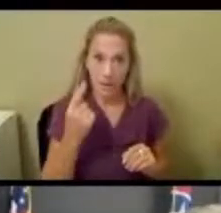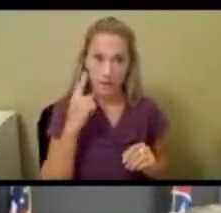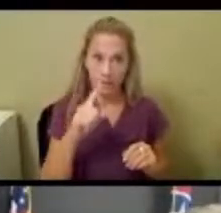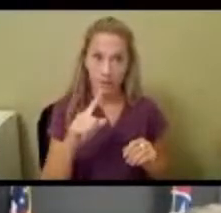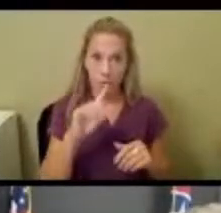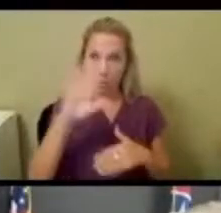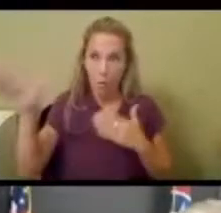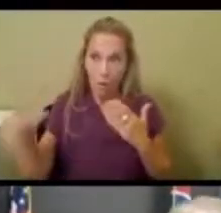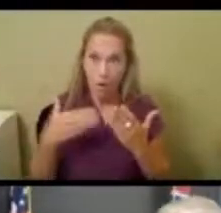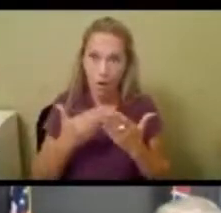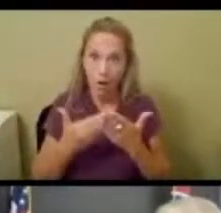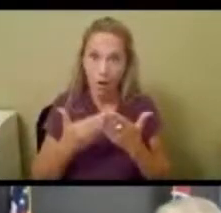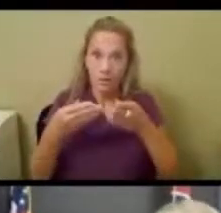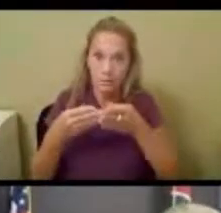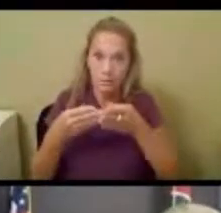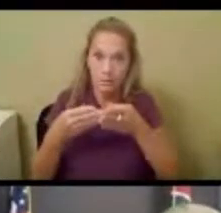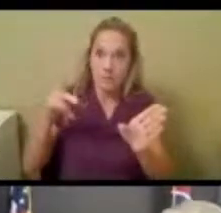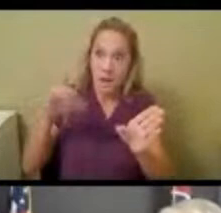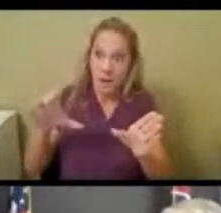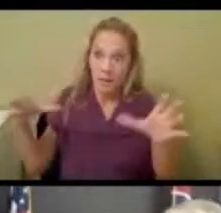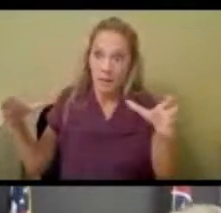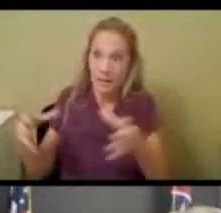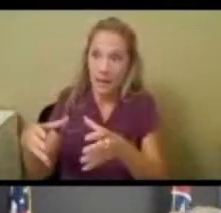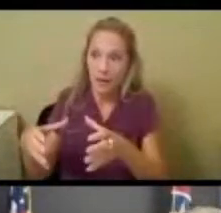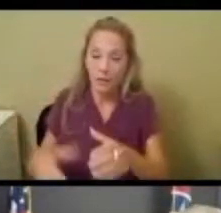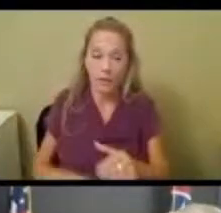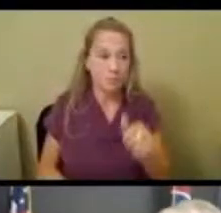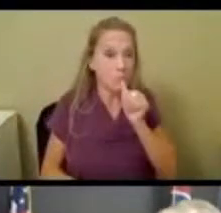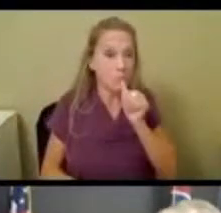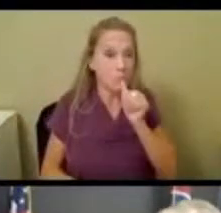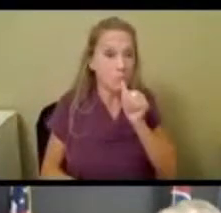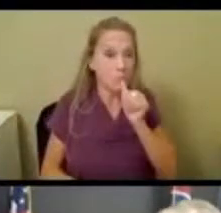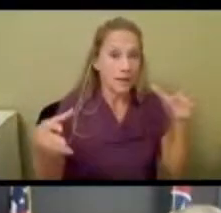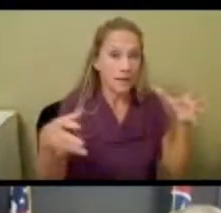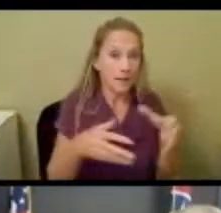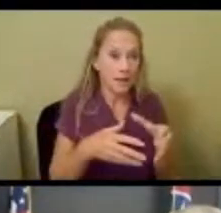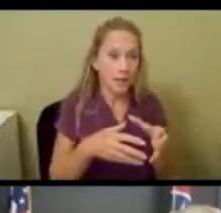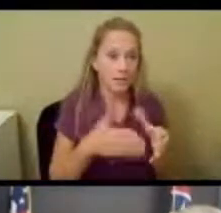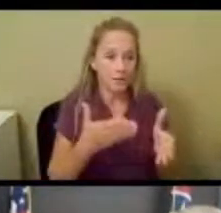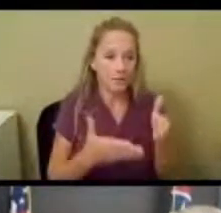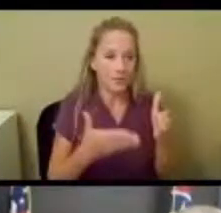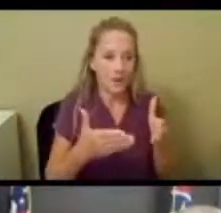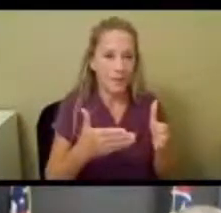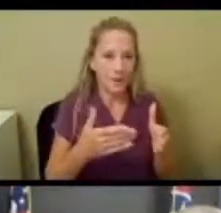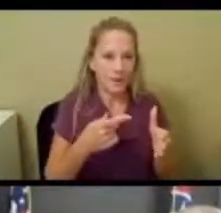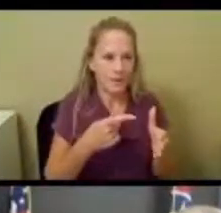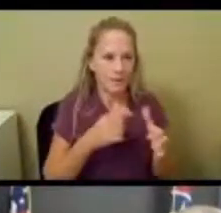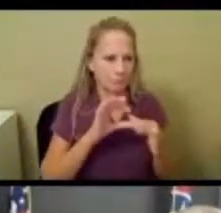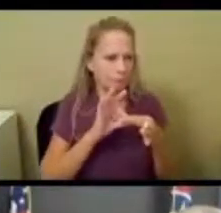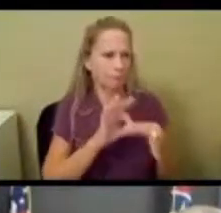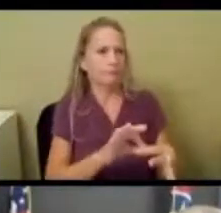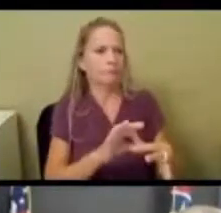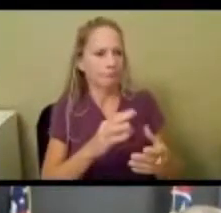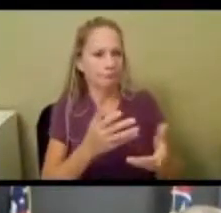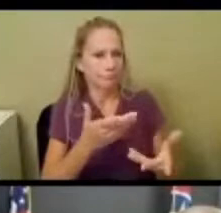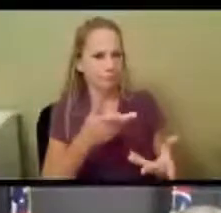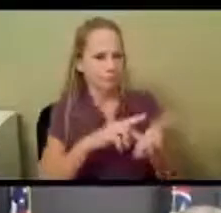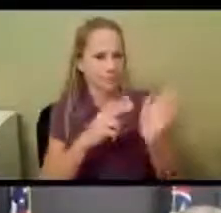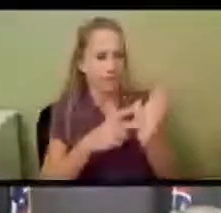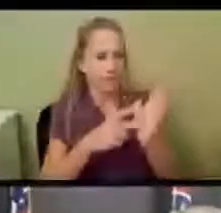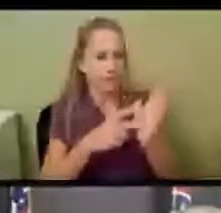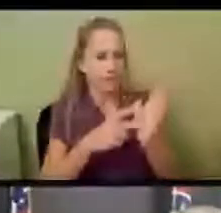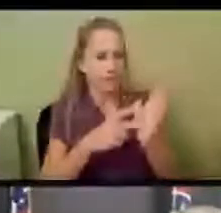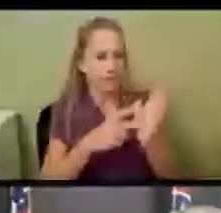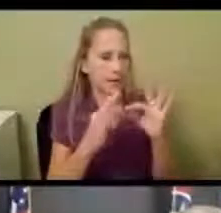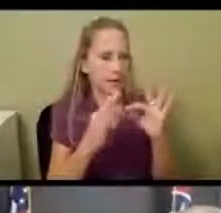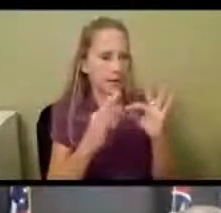public gatherings. Private gatherings might be, two related families as an example. I mean, functionally